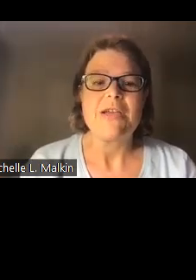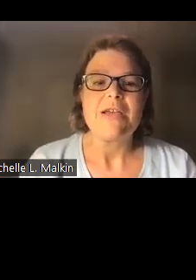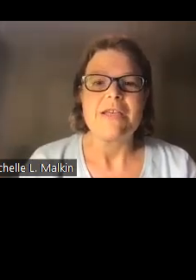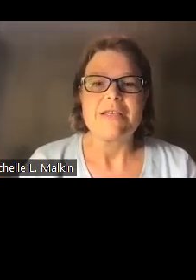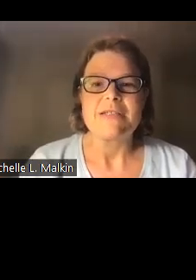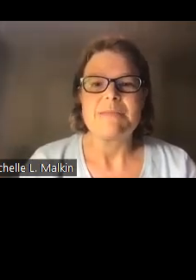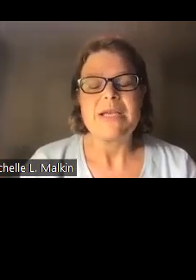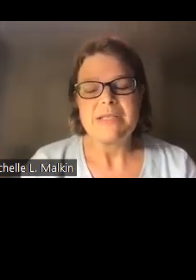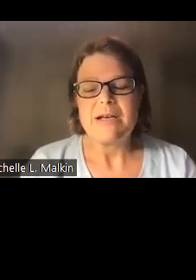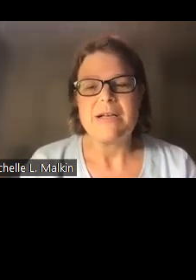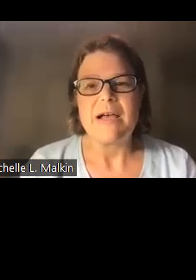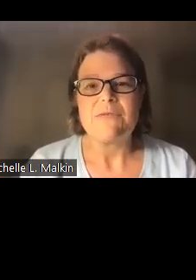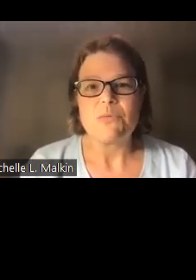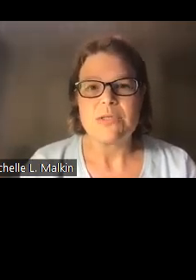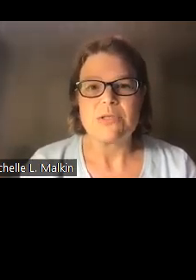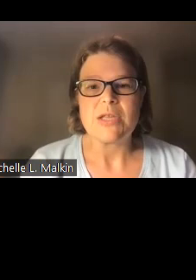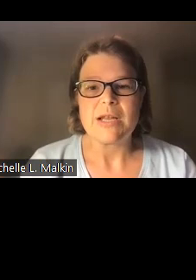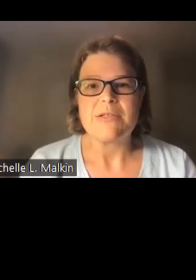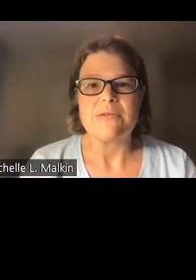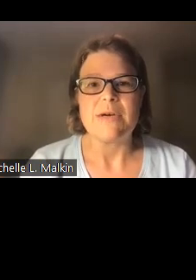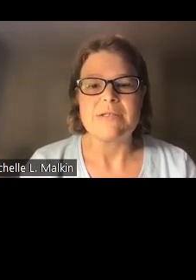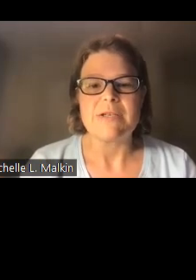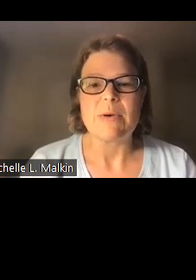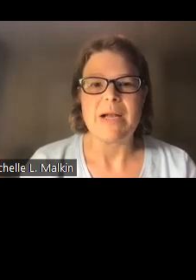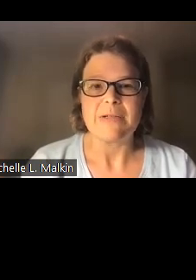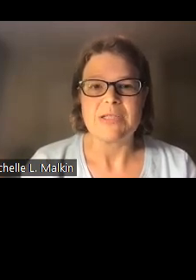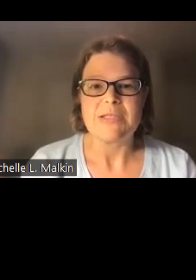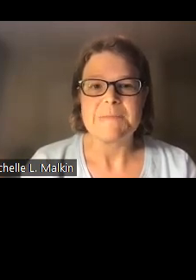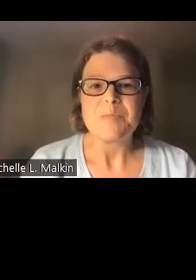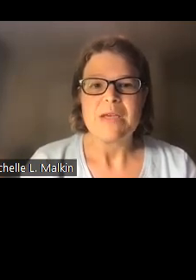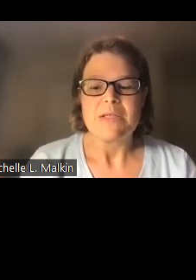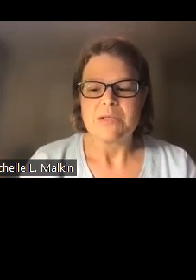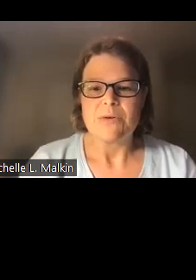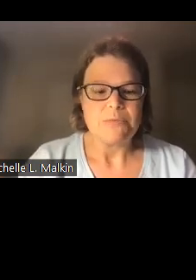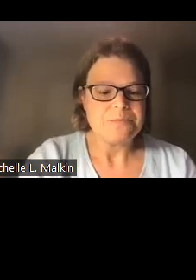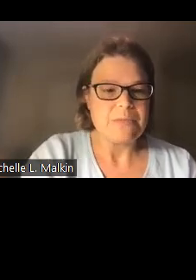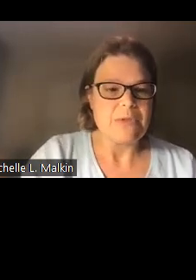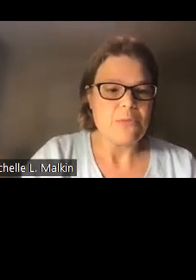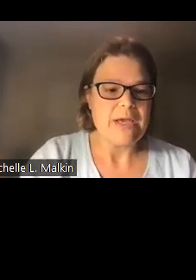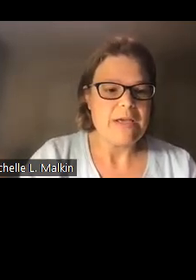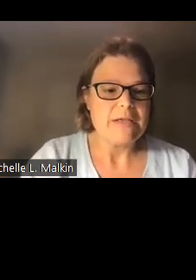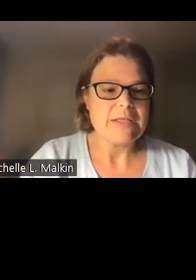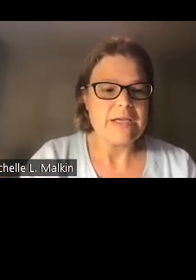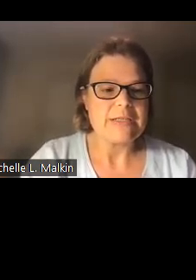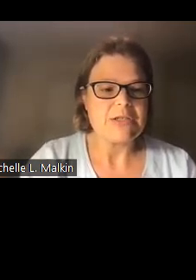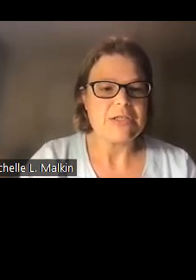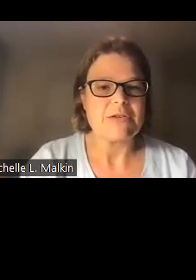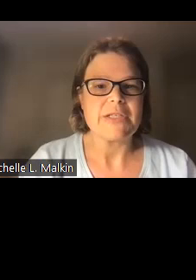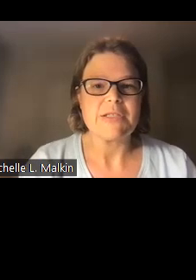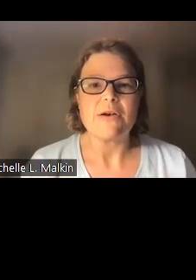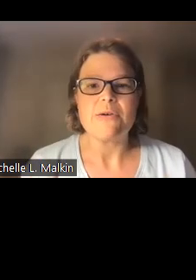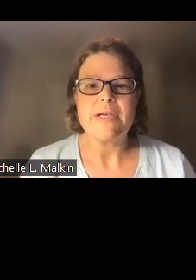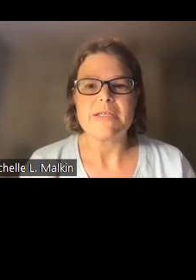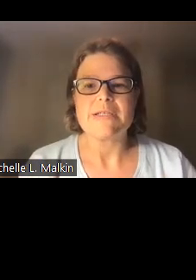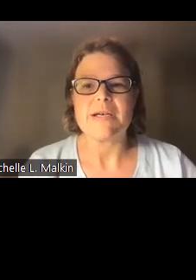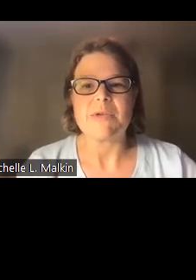gender is based on a lot of the research that I do as a criminologist. So the way today's session is going